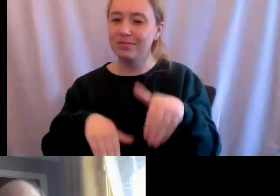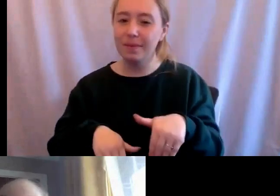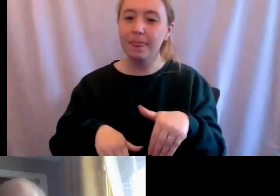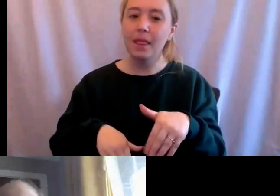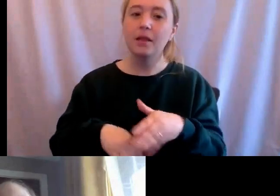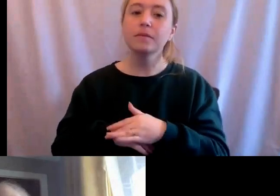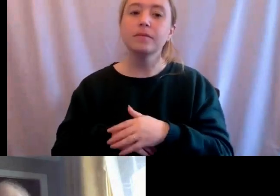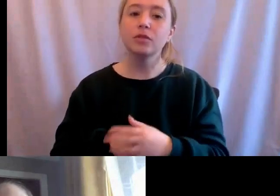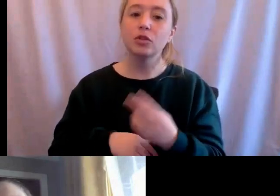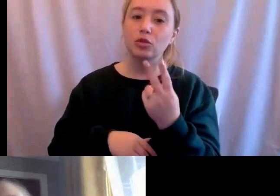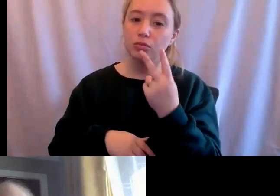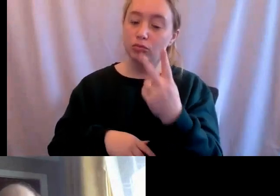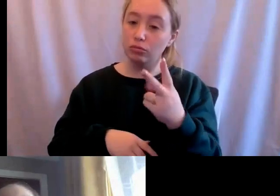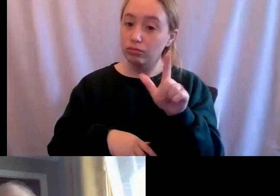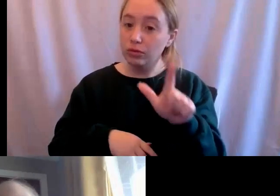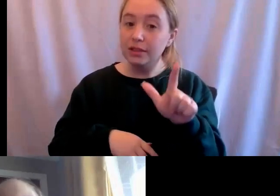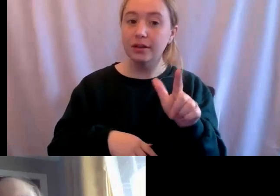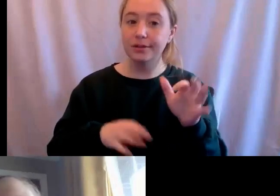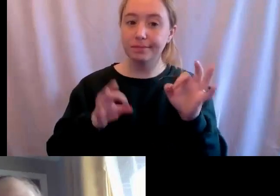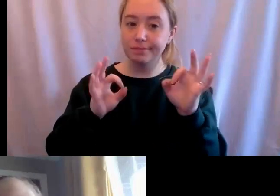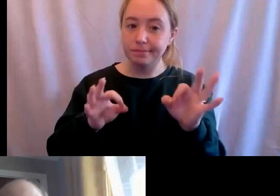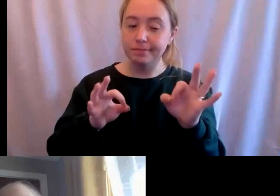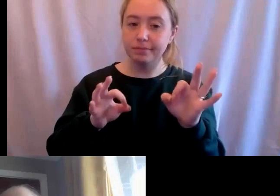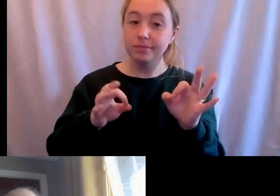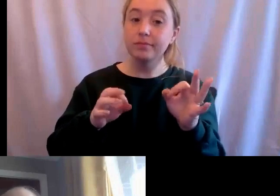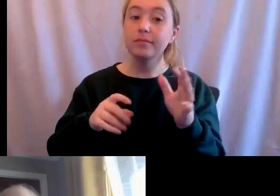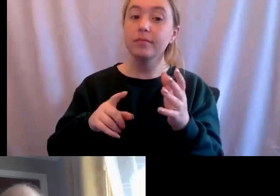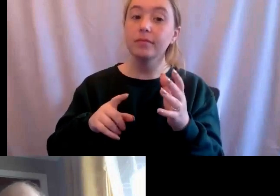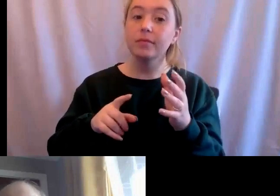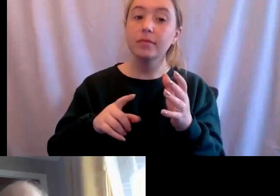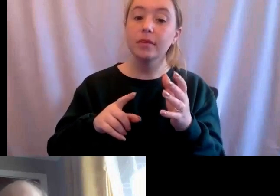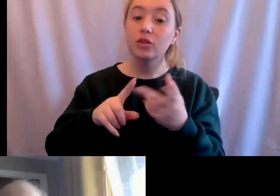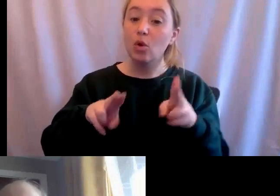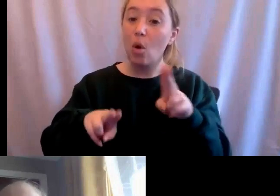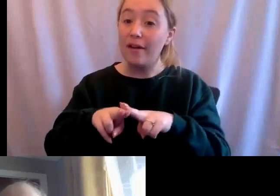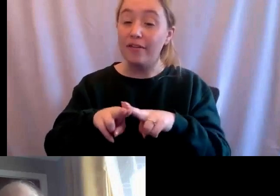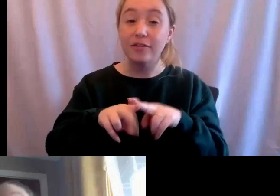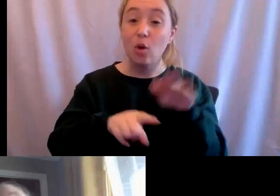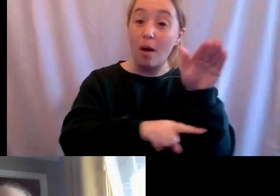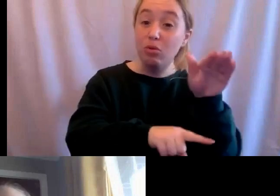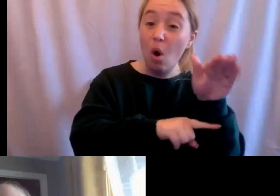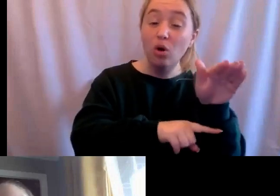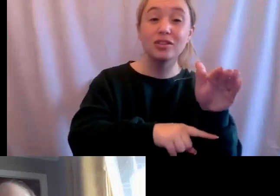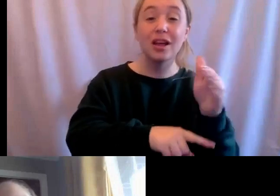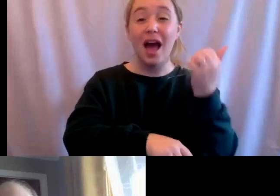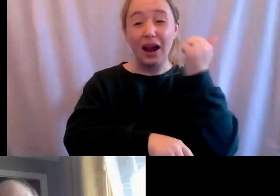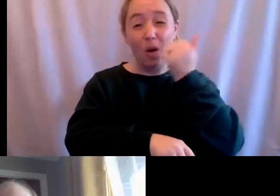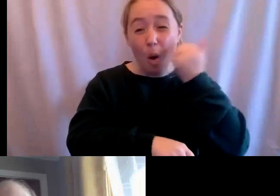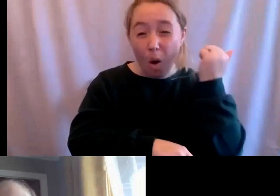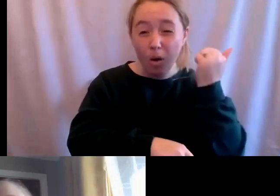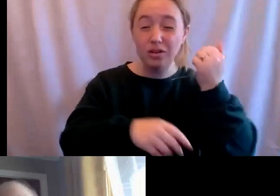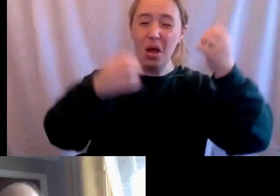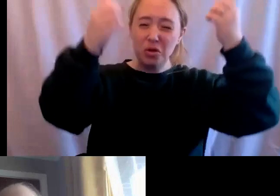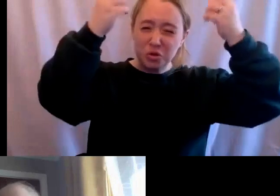you're working in a really hot environment, you've been in the sauna, you're on a lovely foreign holiday where you're sweating, definitely drink a bit